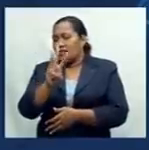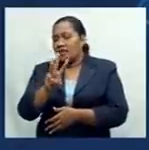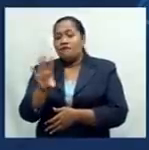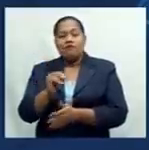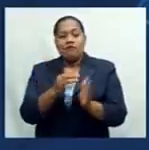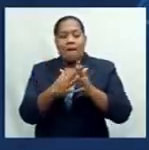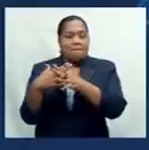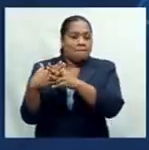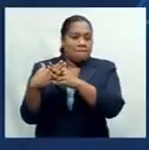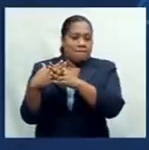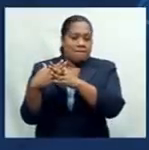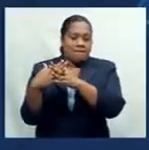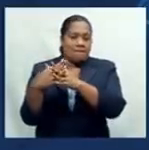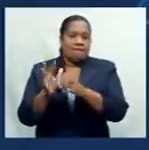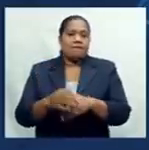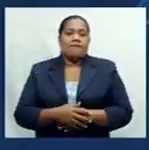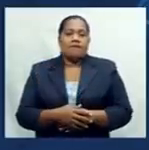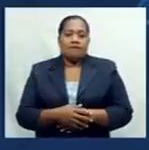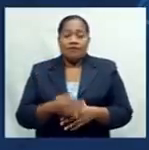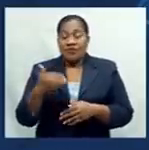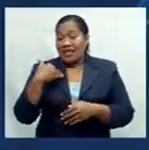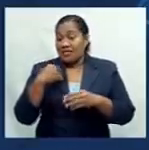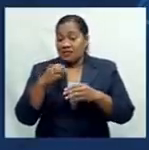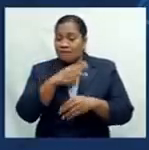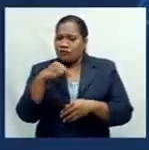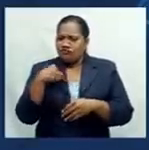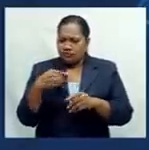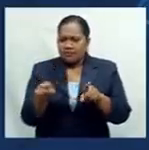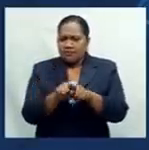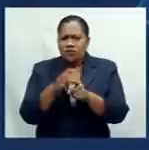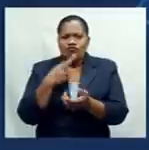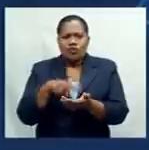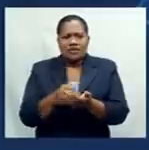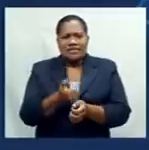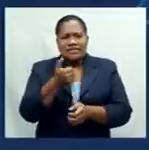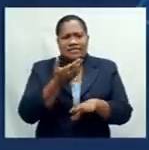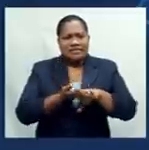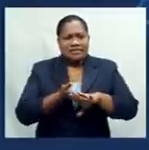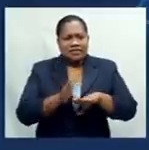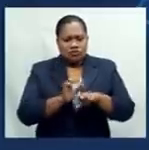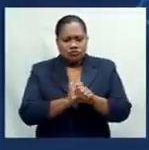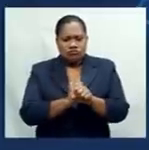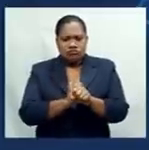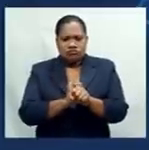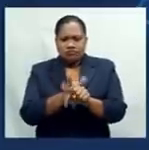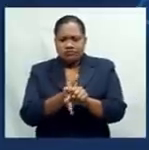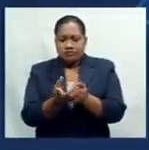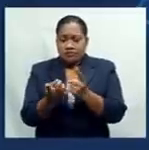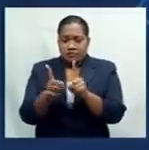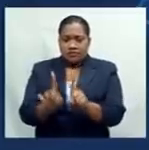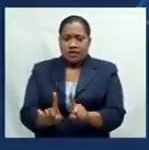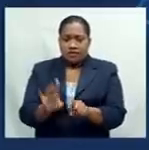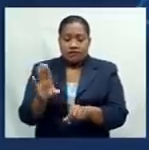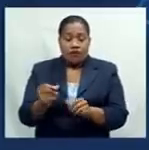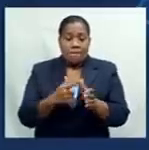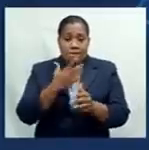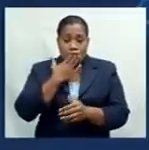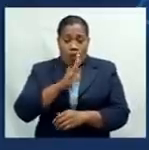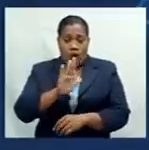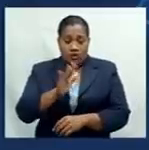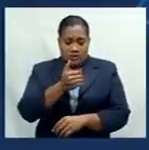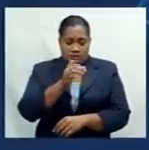from the West. The Health Ministry also recorded 6 new COVID-19 deaths between August 5th and